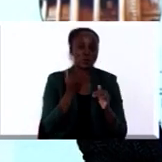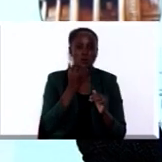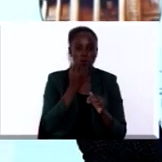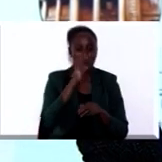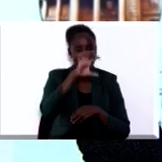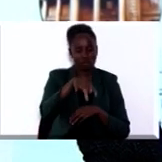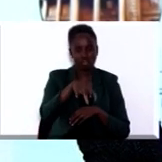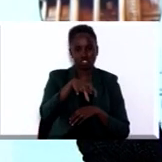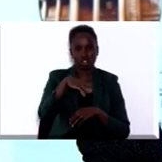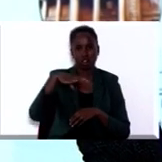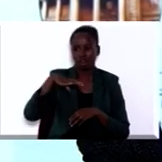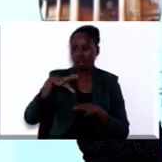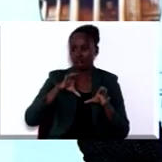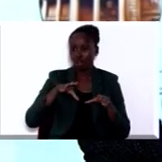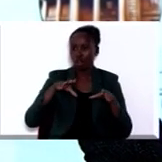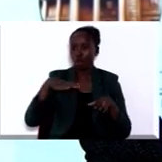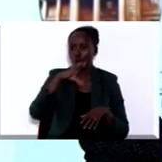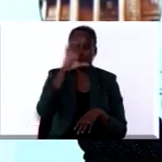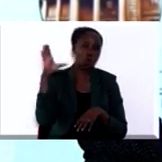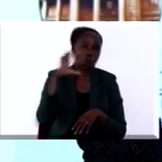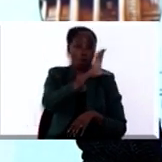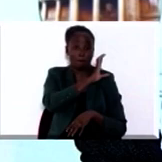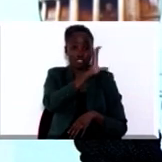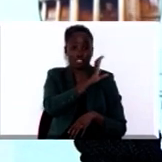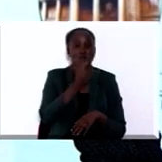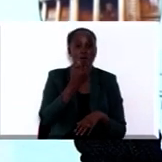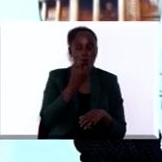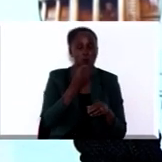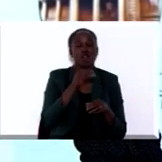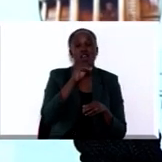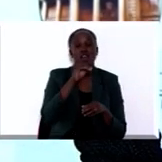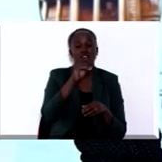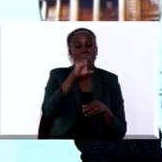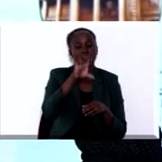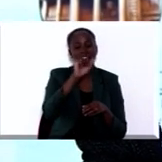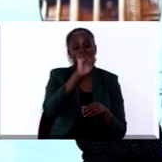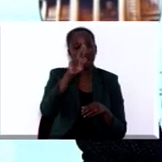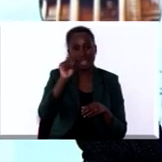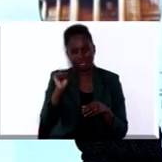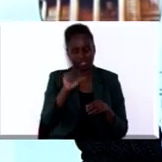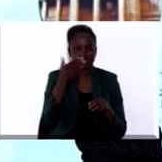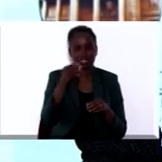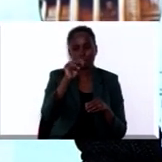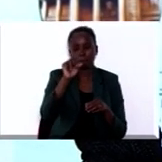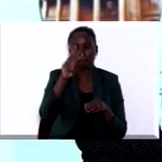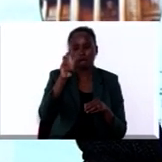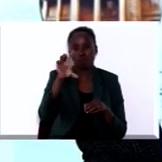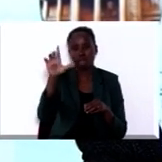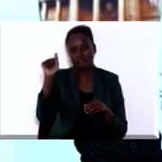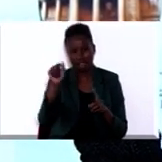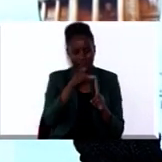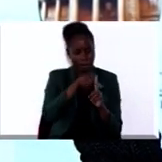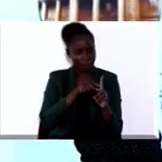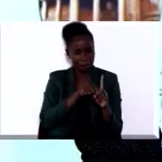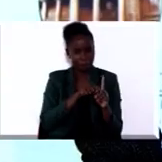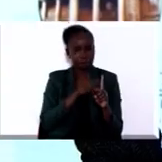provincial commissioner, Lieutenant General Elias Mawela, for being South Africa's number one